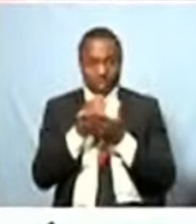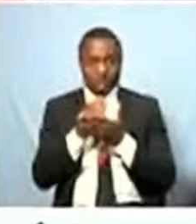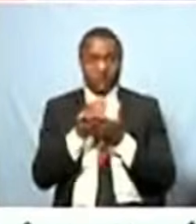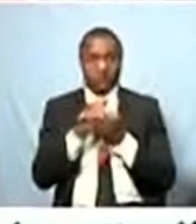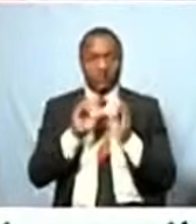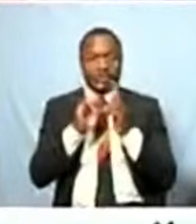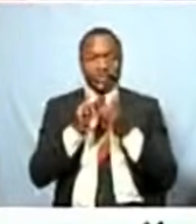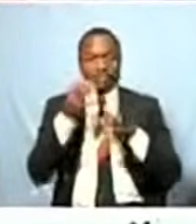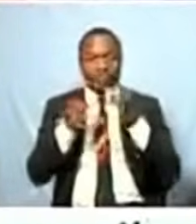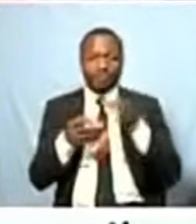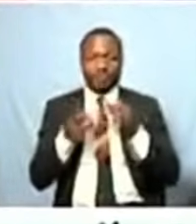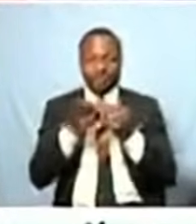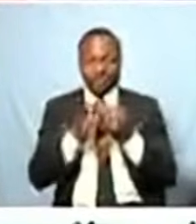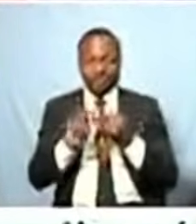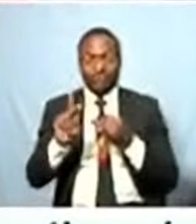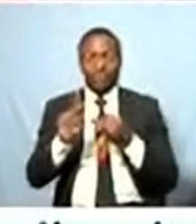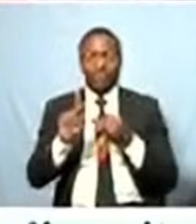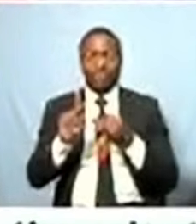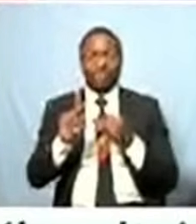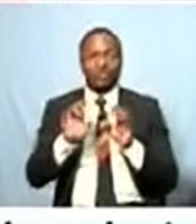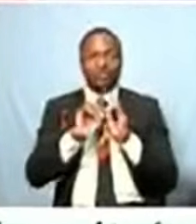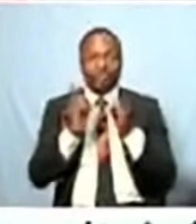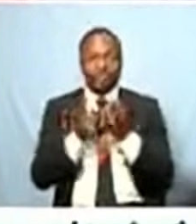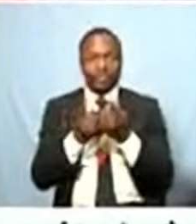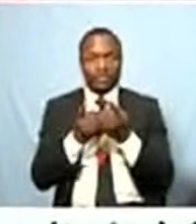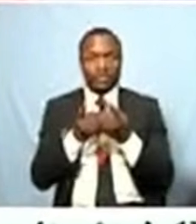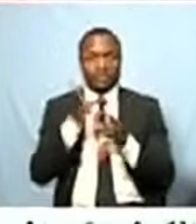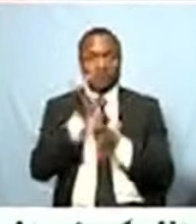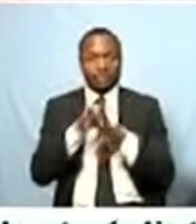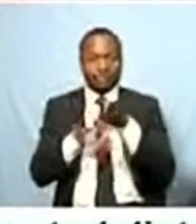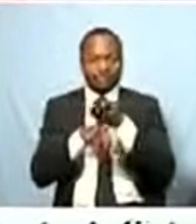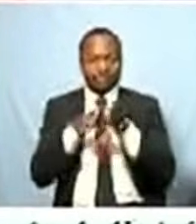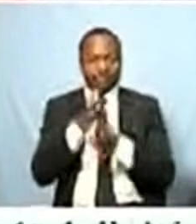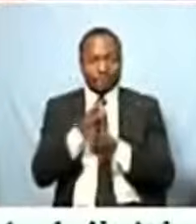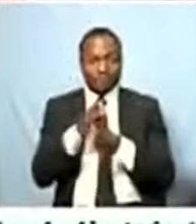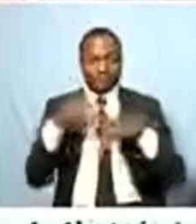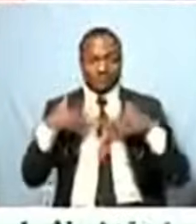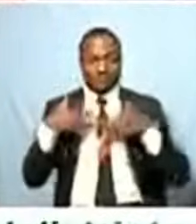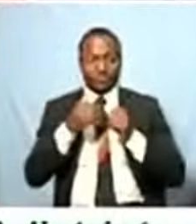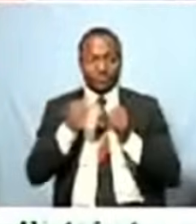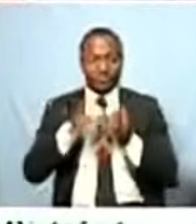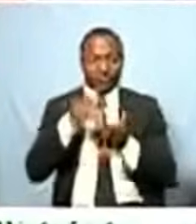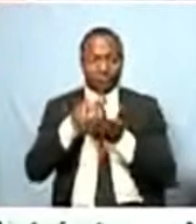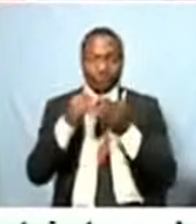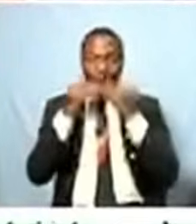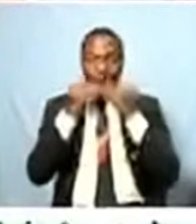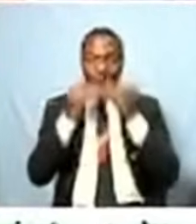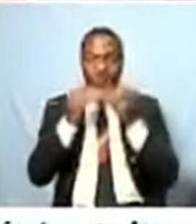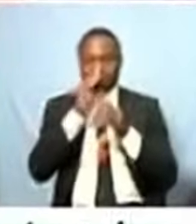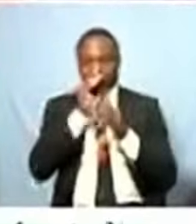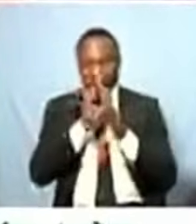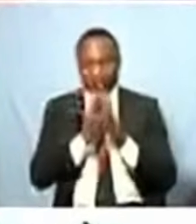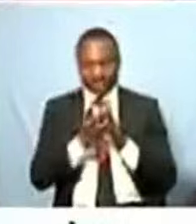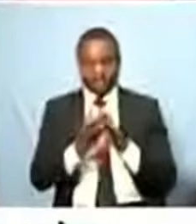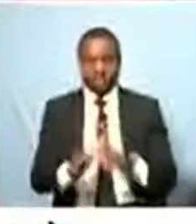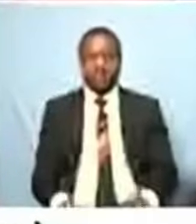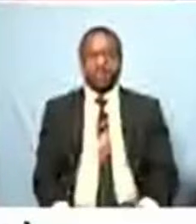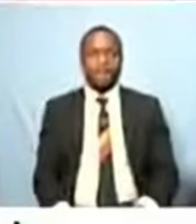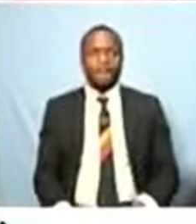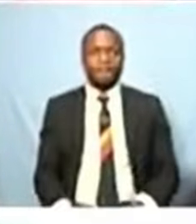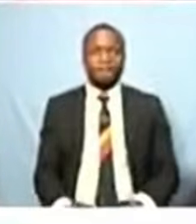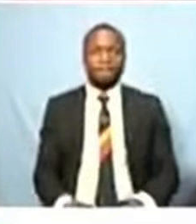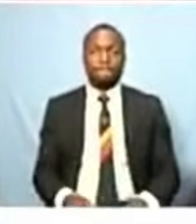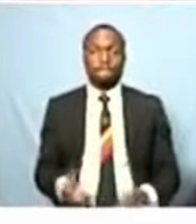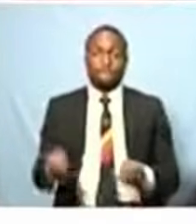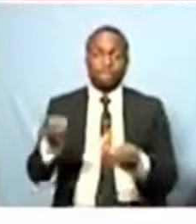of the districts selected under the program for construction of a health center. I thank you, Madam Speaker. Thank